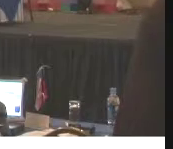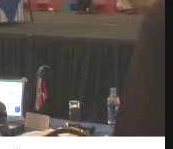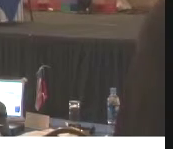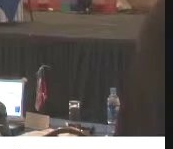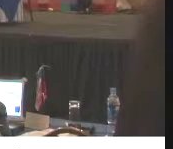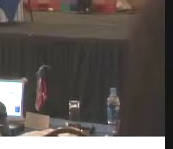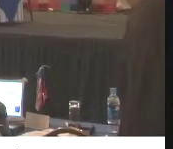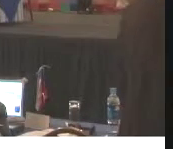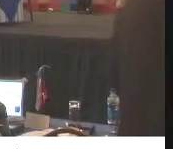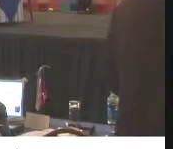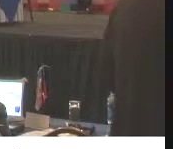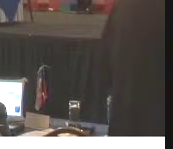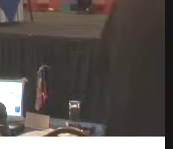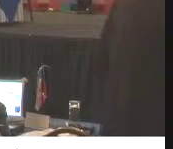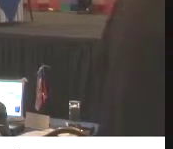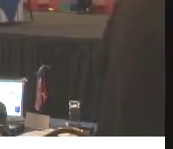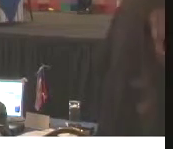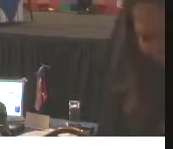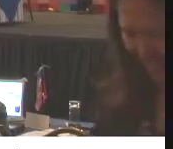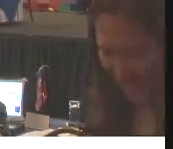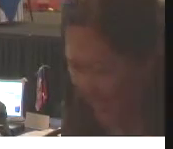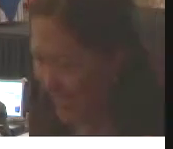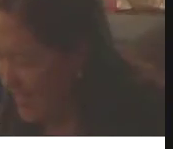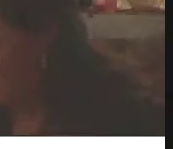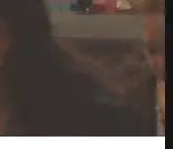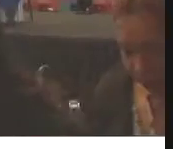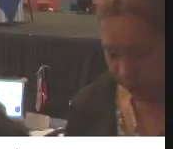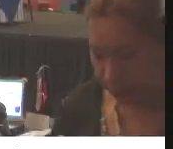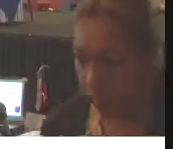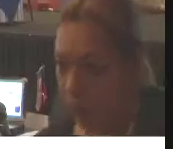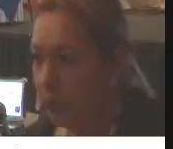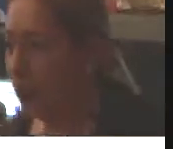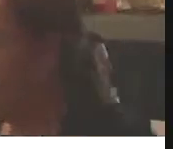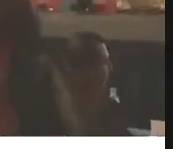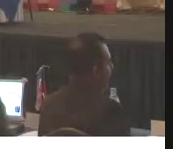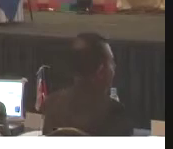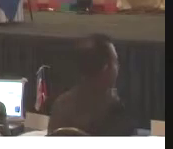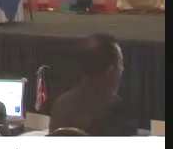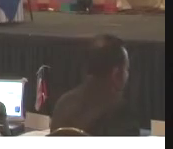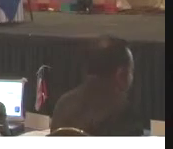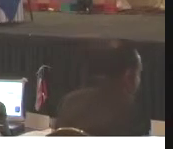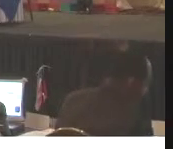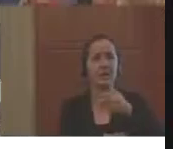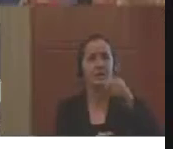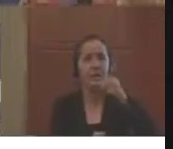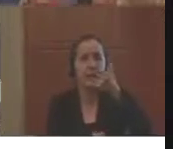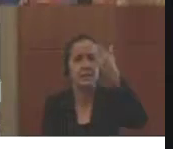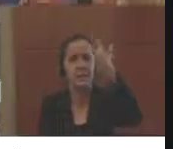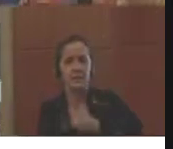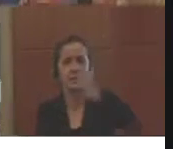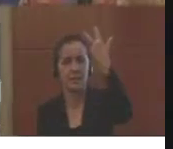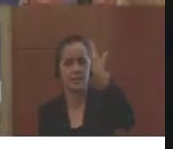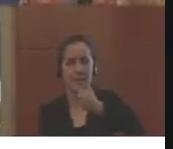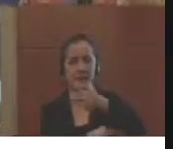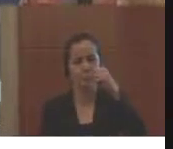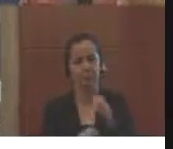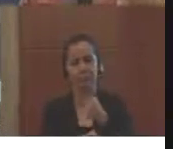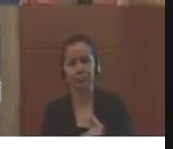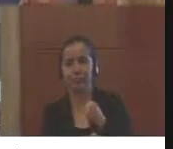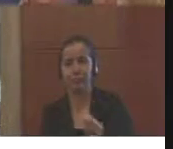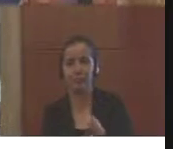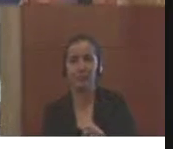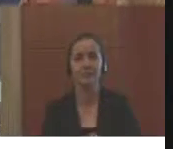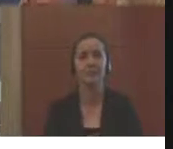Good afternoon and welcome to this work session to reach